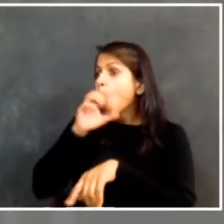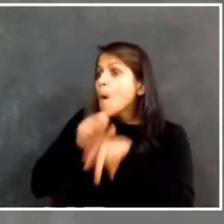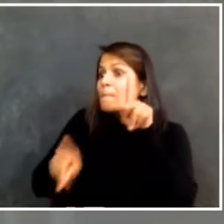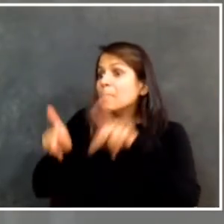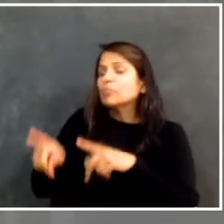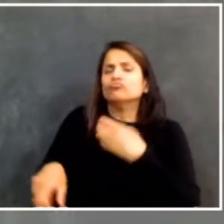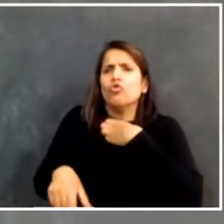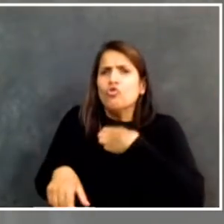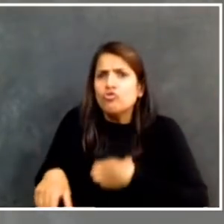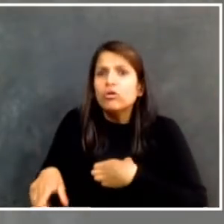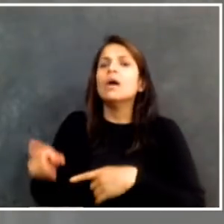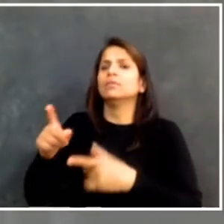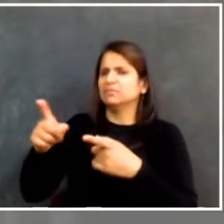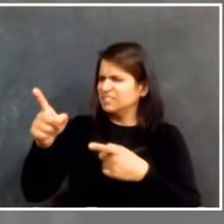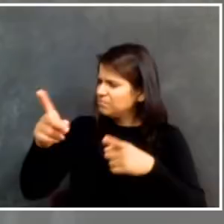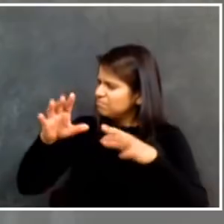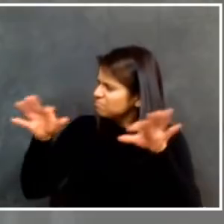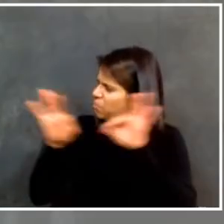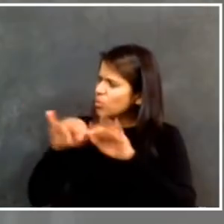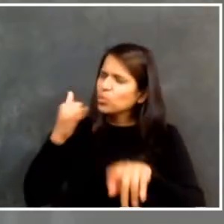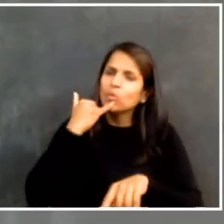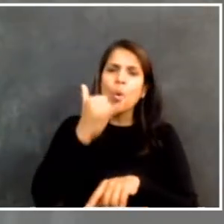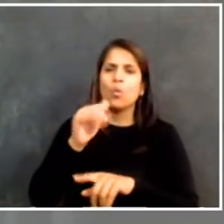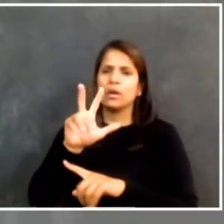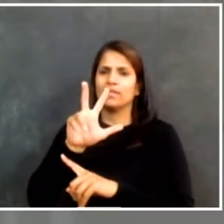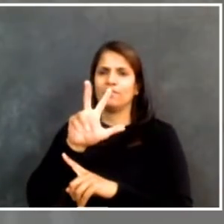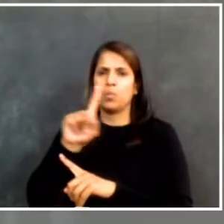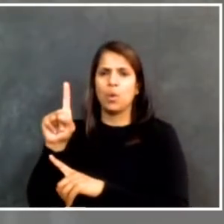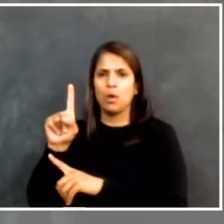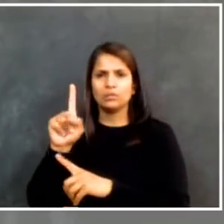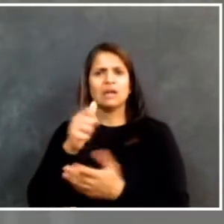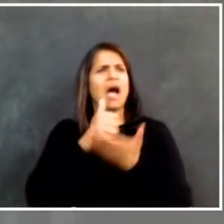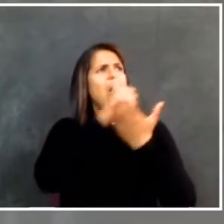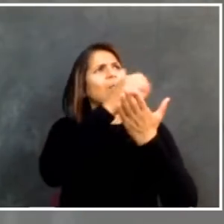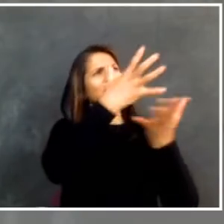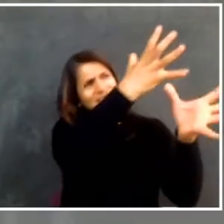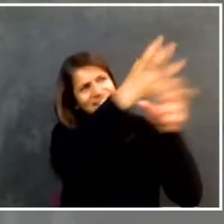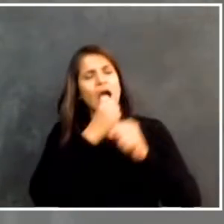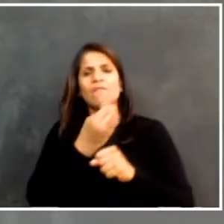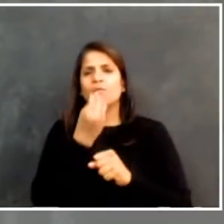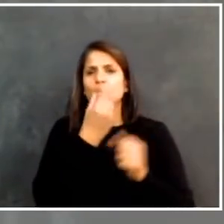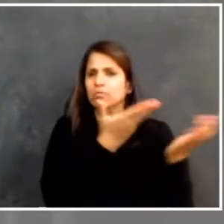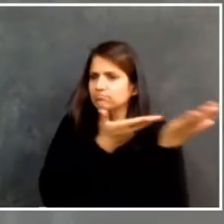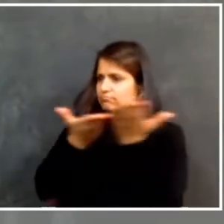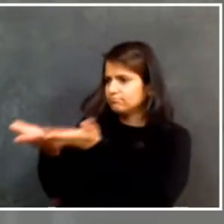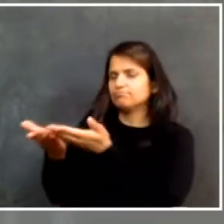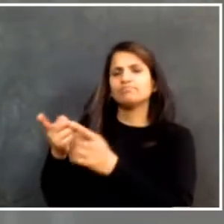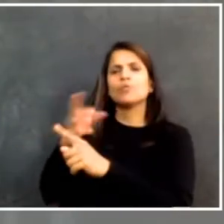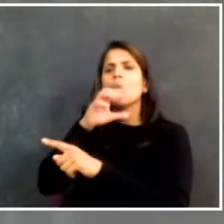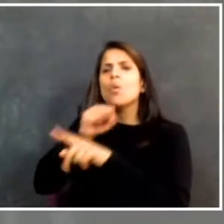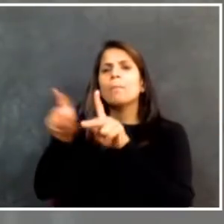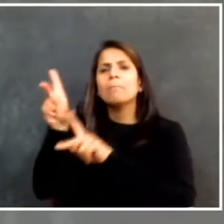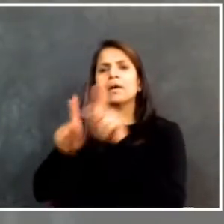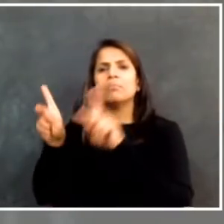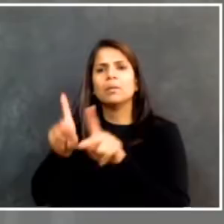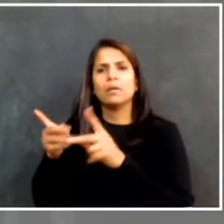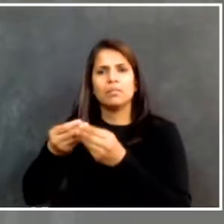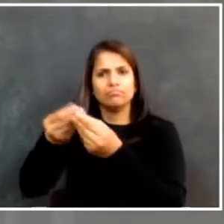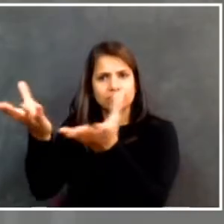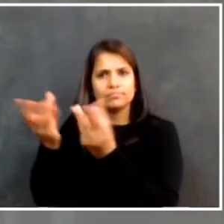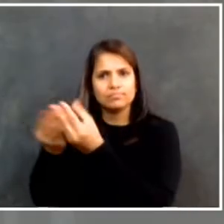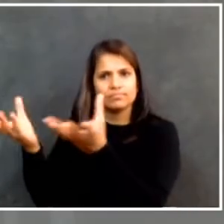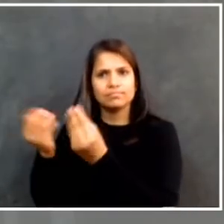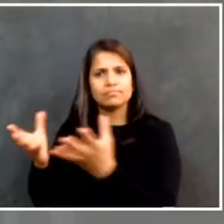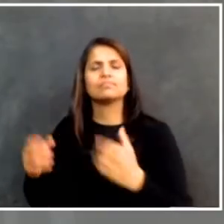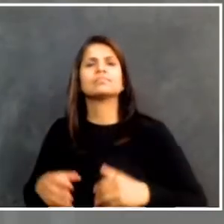we are getting the senior centers back in the mix between the seniors that they know so well and the food that they know needs to